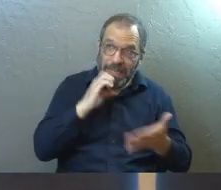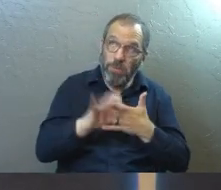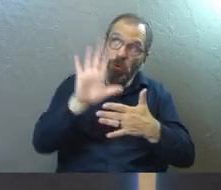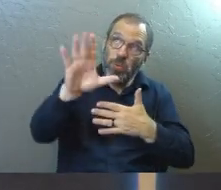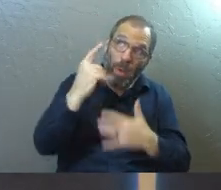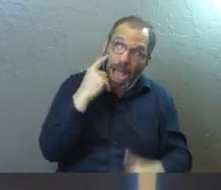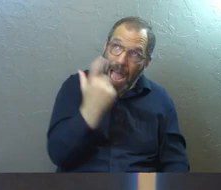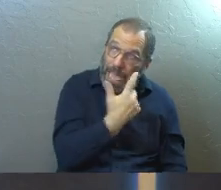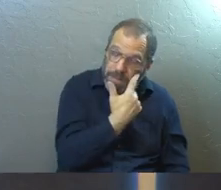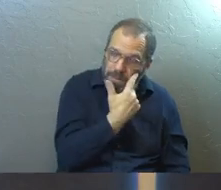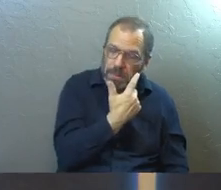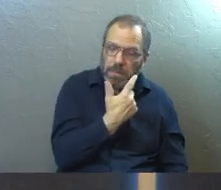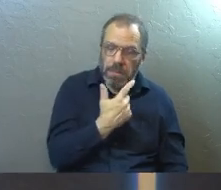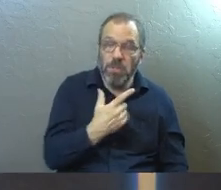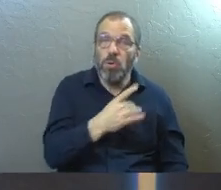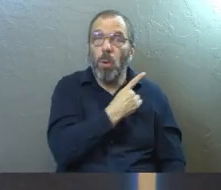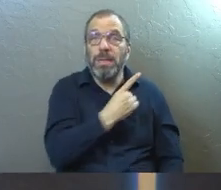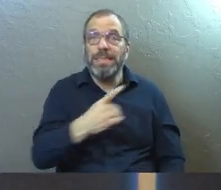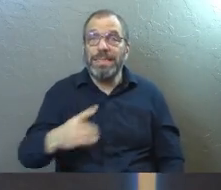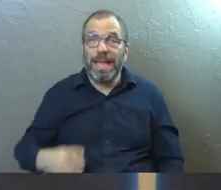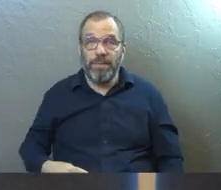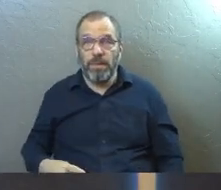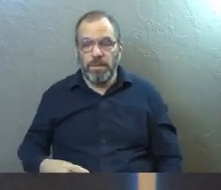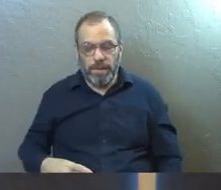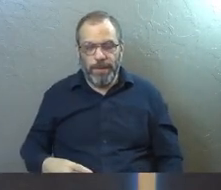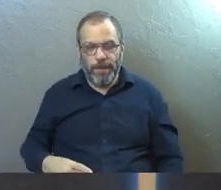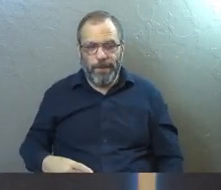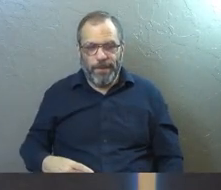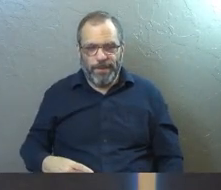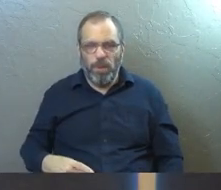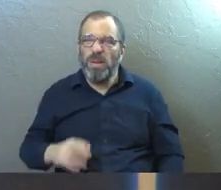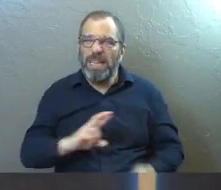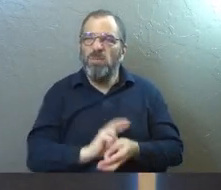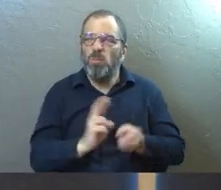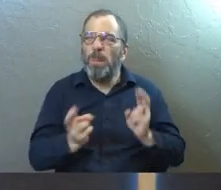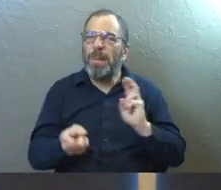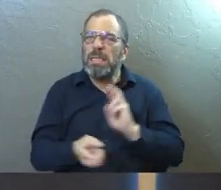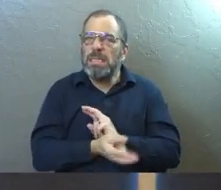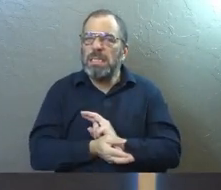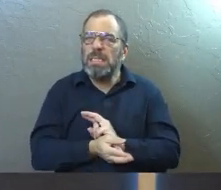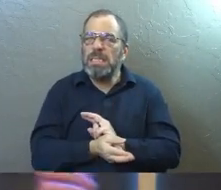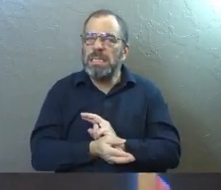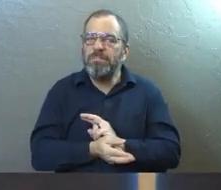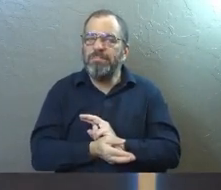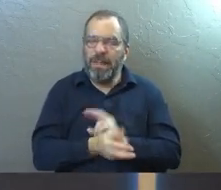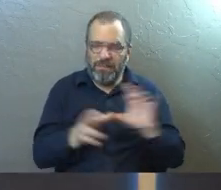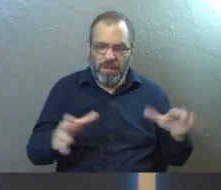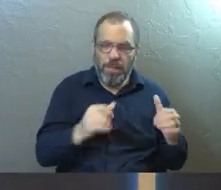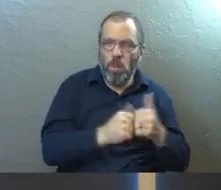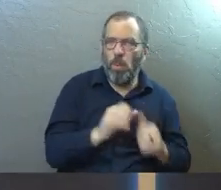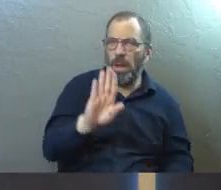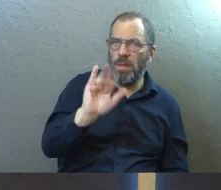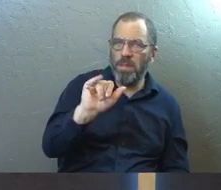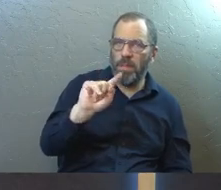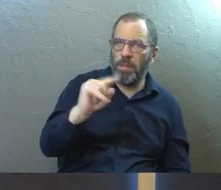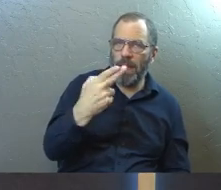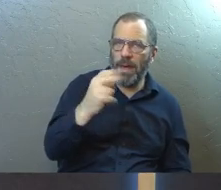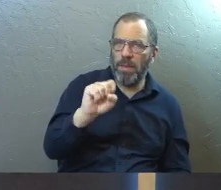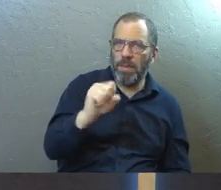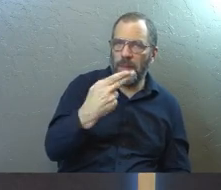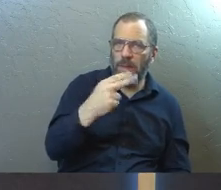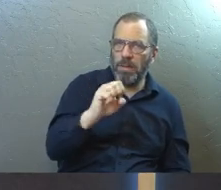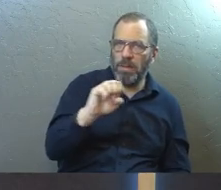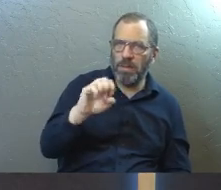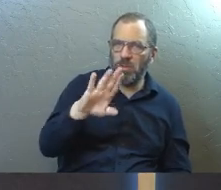sight. And so David, this is in a moment of repentance to what he had done with Bathsheba and that whole